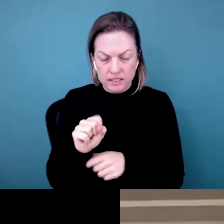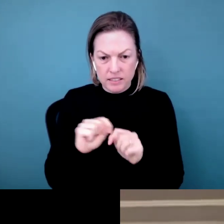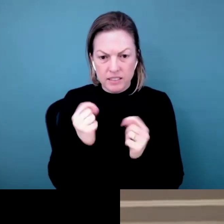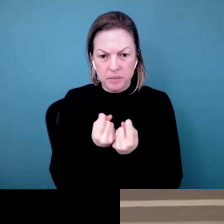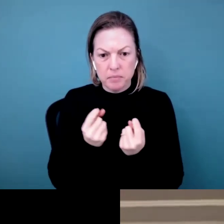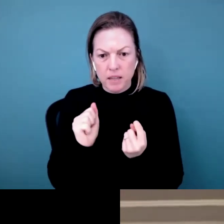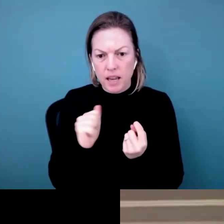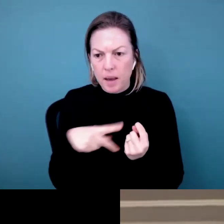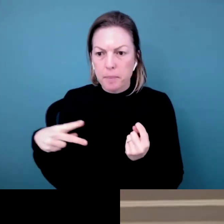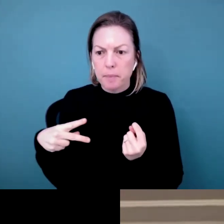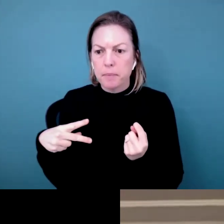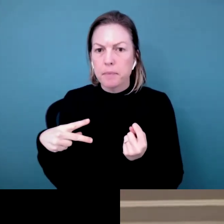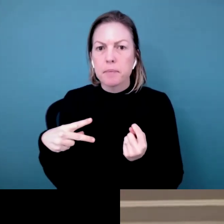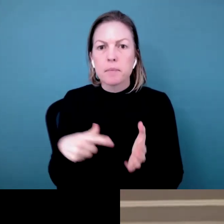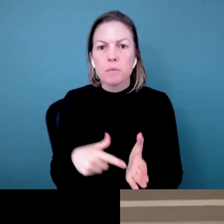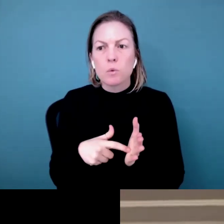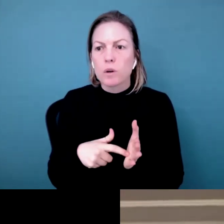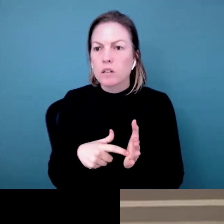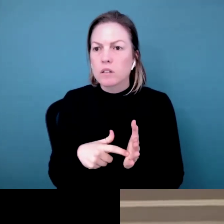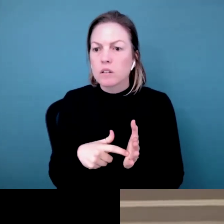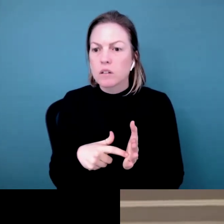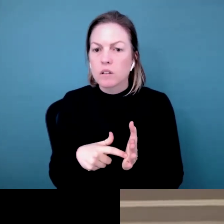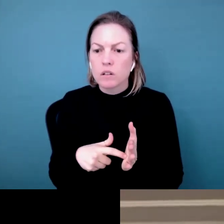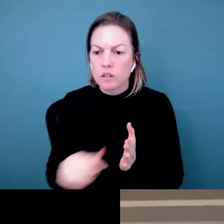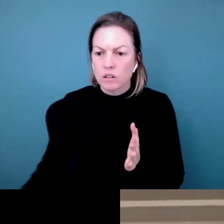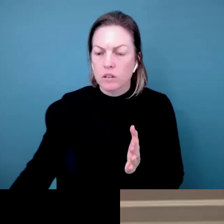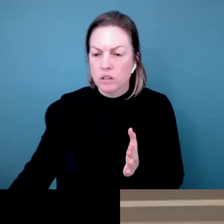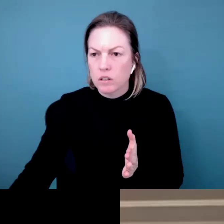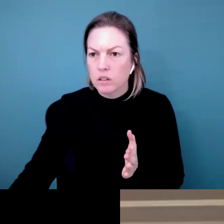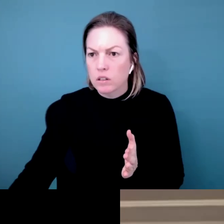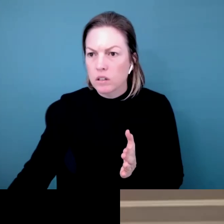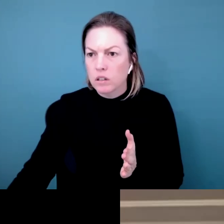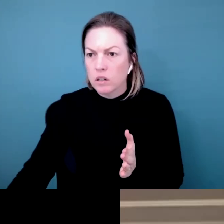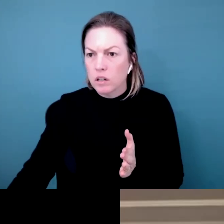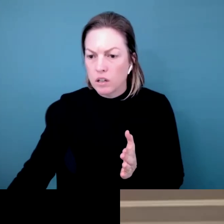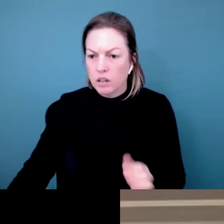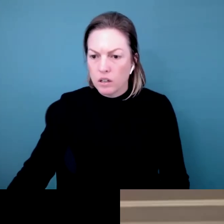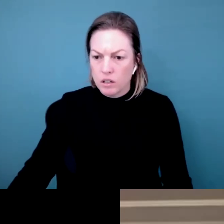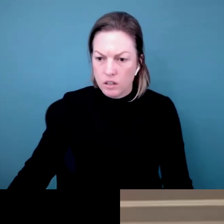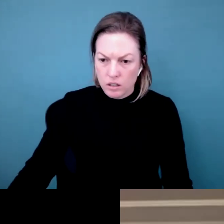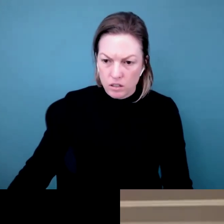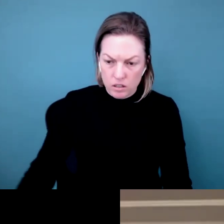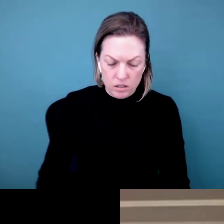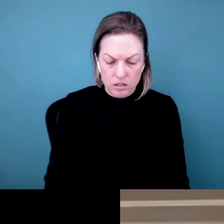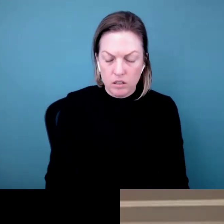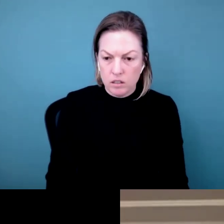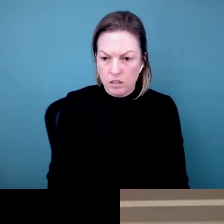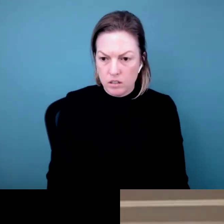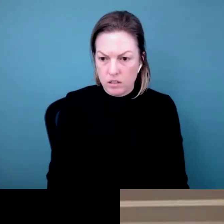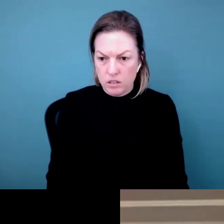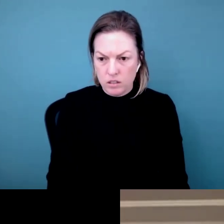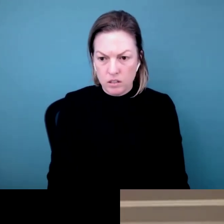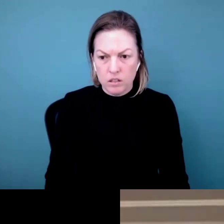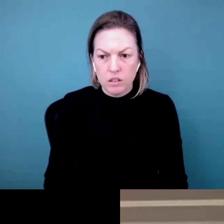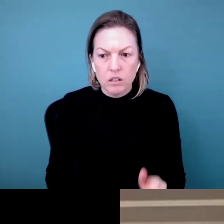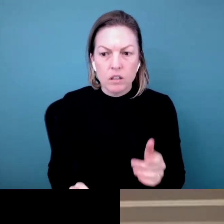which requires that our discussion and decision making remain transparent and open to the